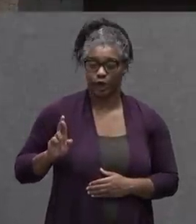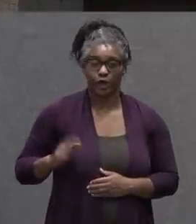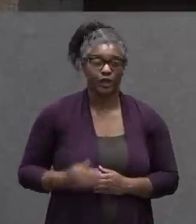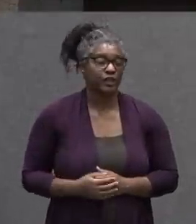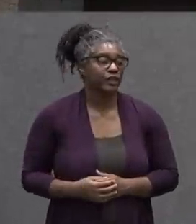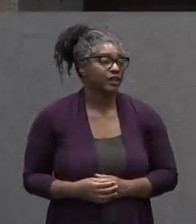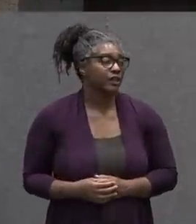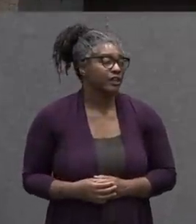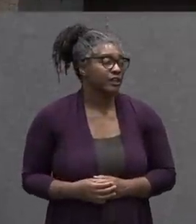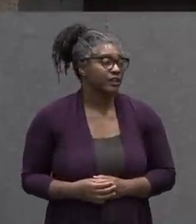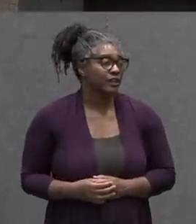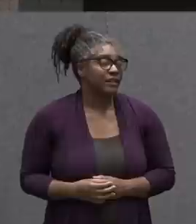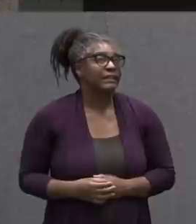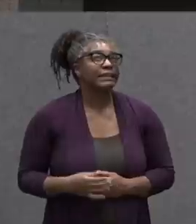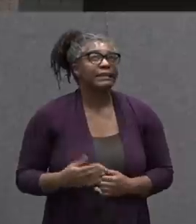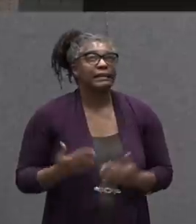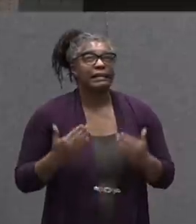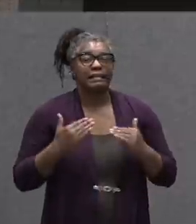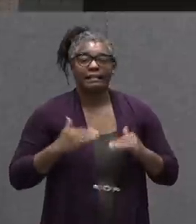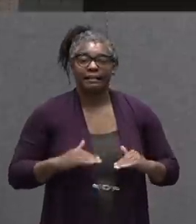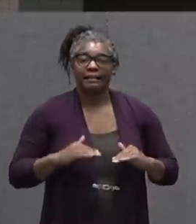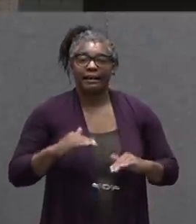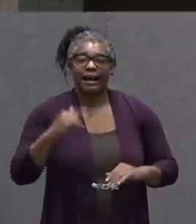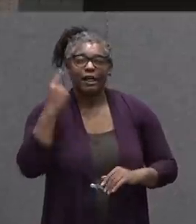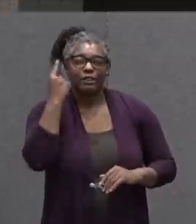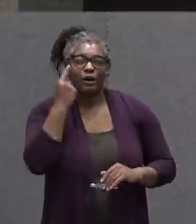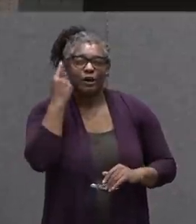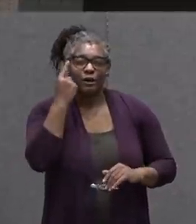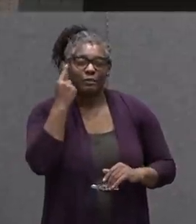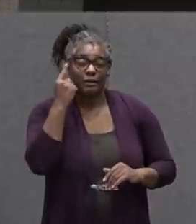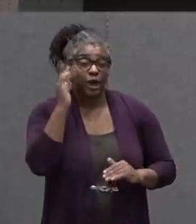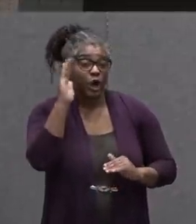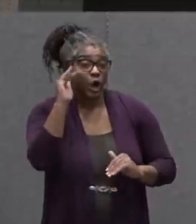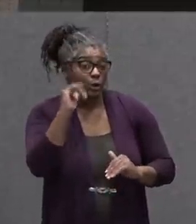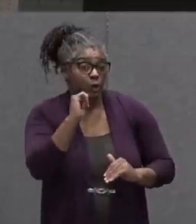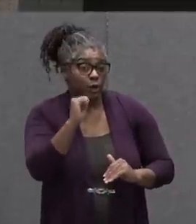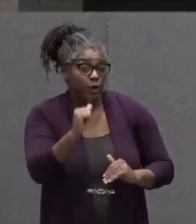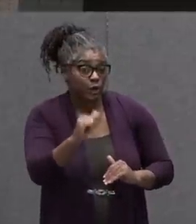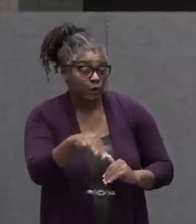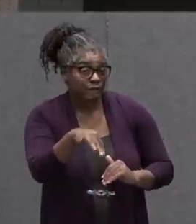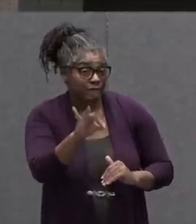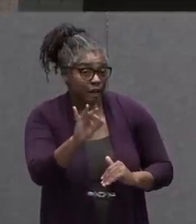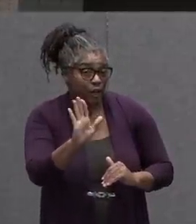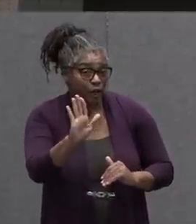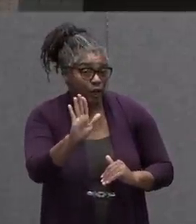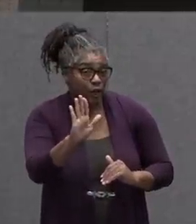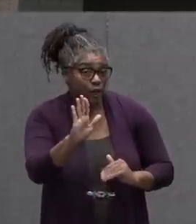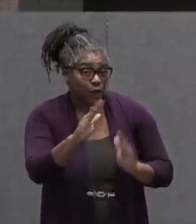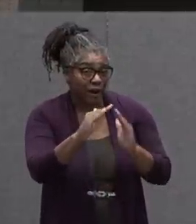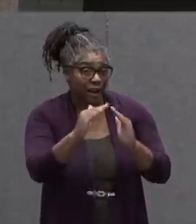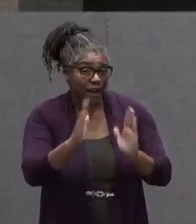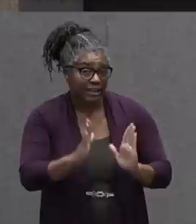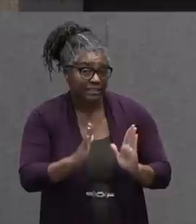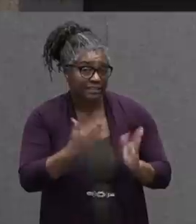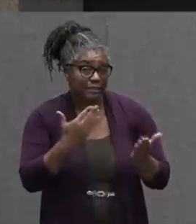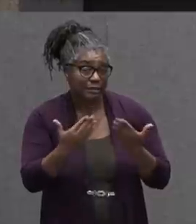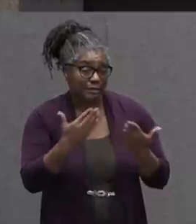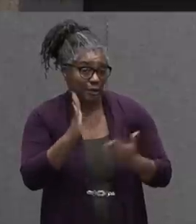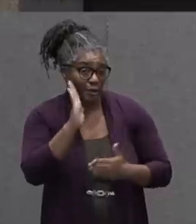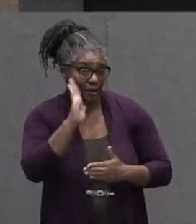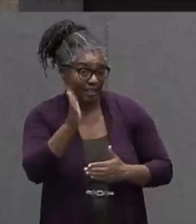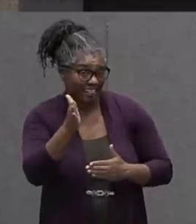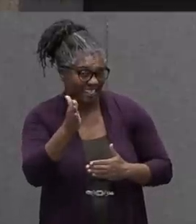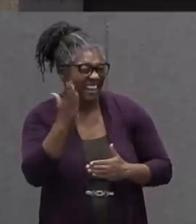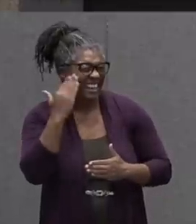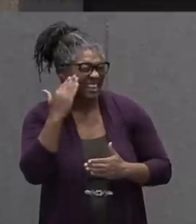And then I thought about something that I hope you don't find in your house, but you might, because I know that happens